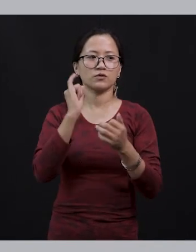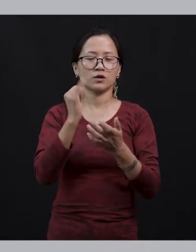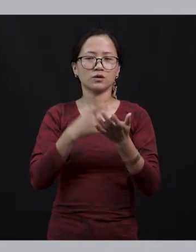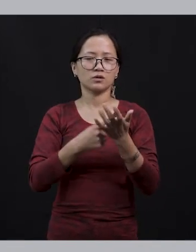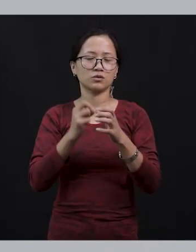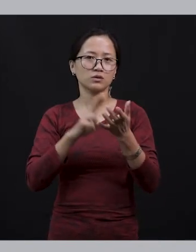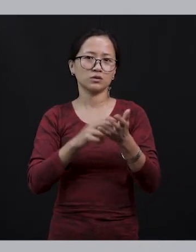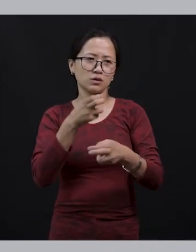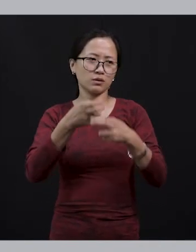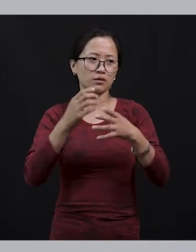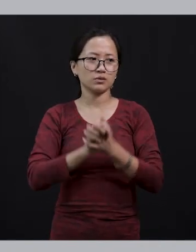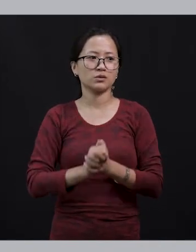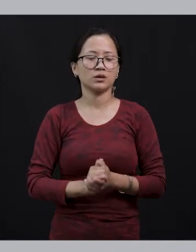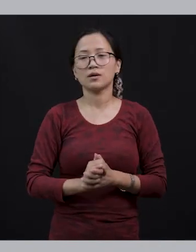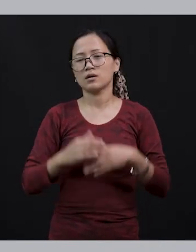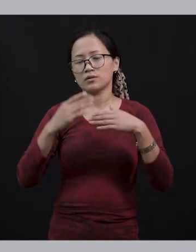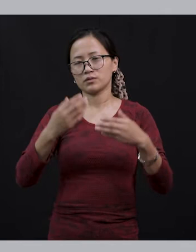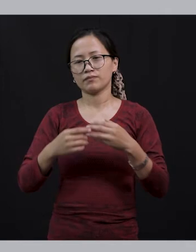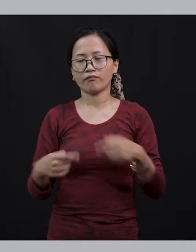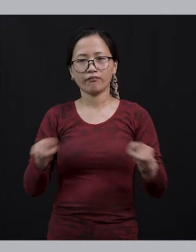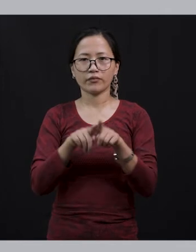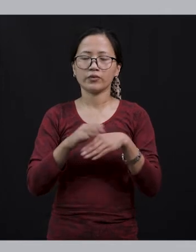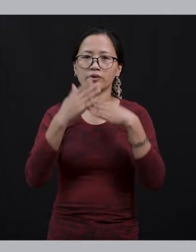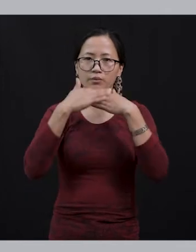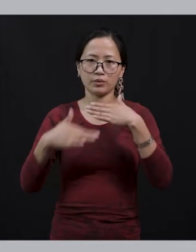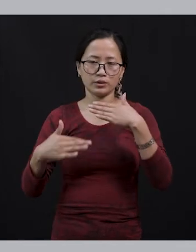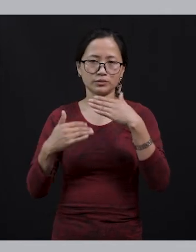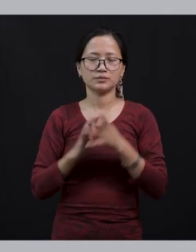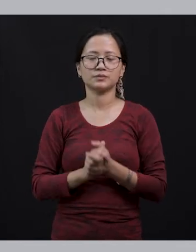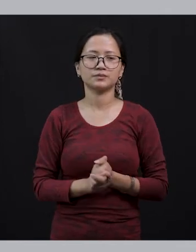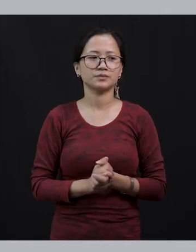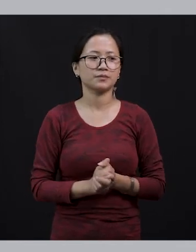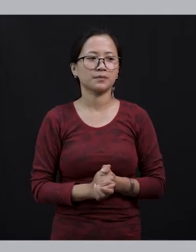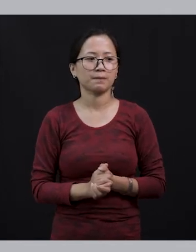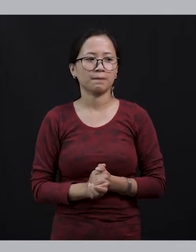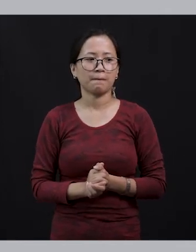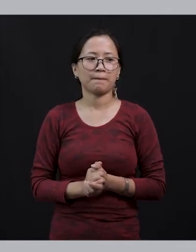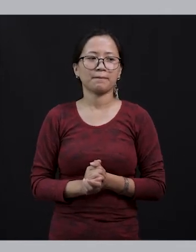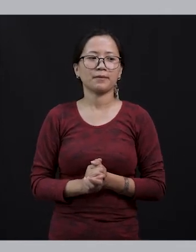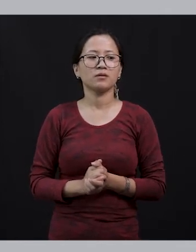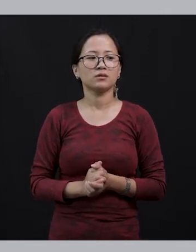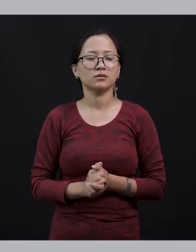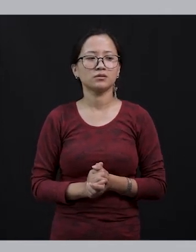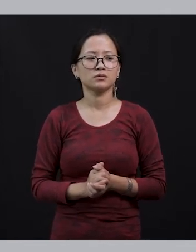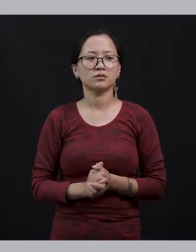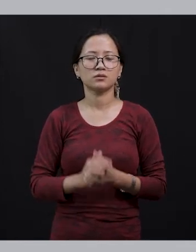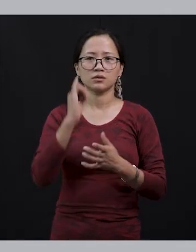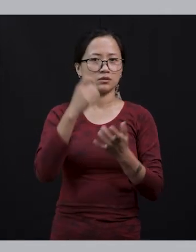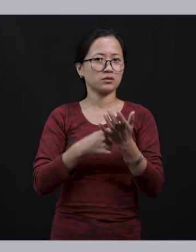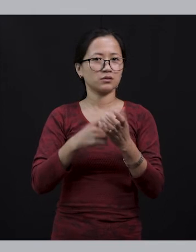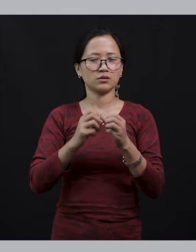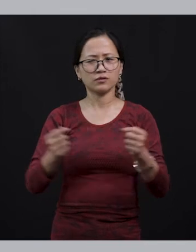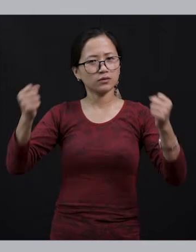rebellions without any mercy, and that is why his rule was always called iron and blood. So iron means a